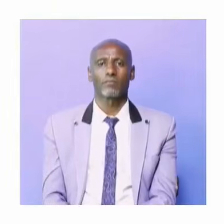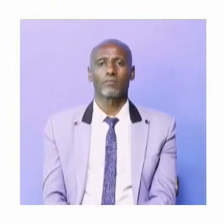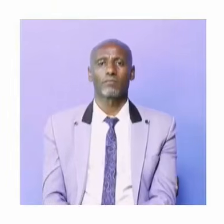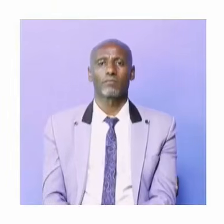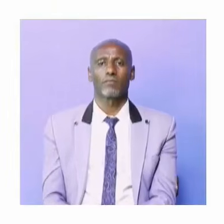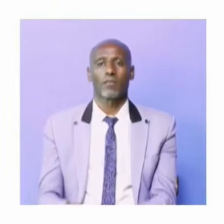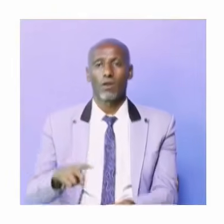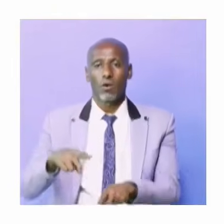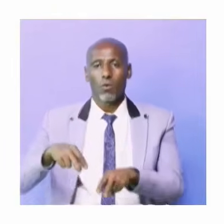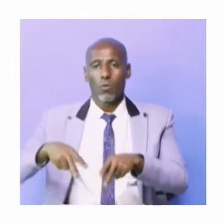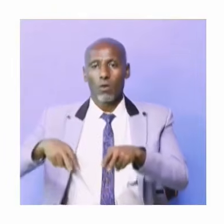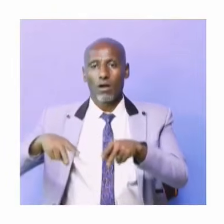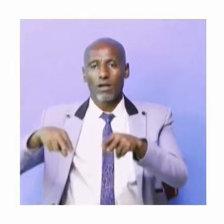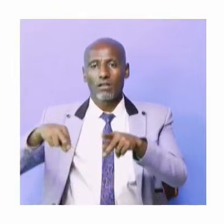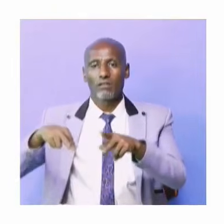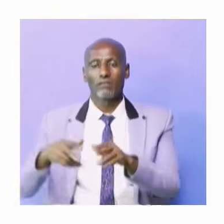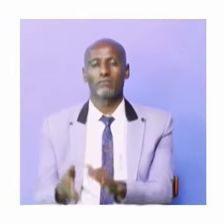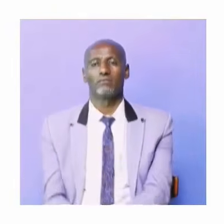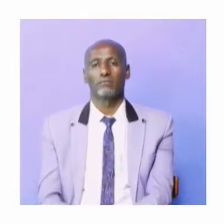walk